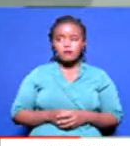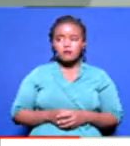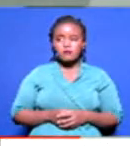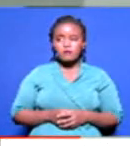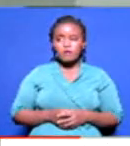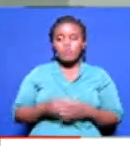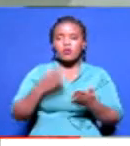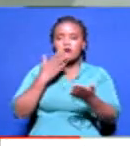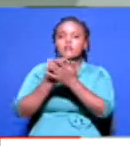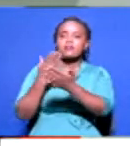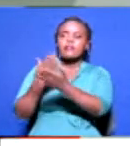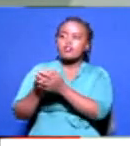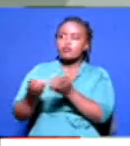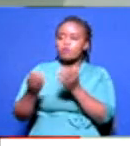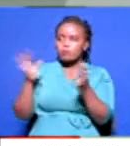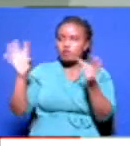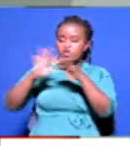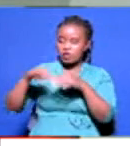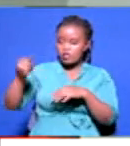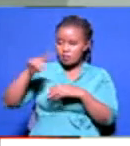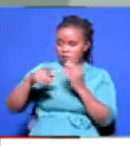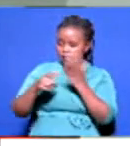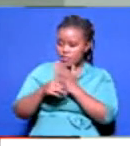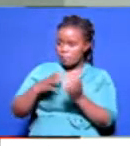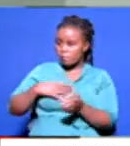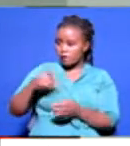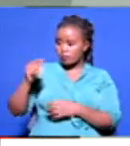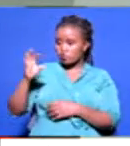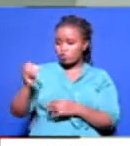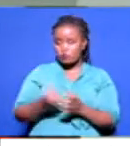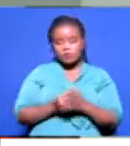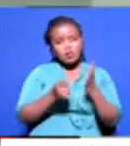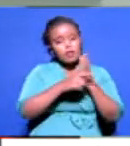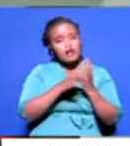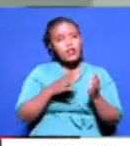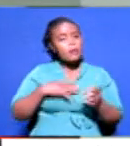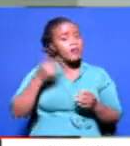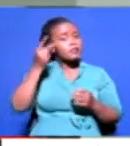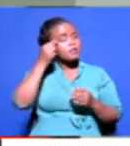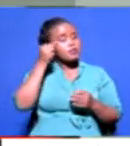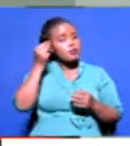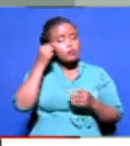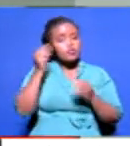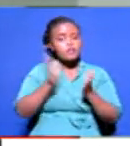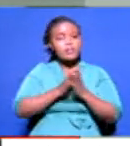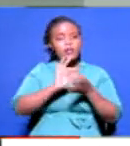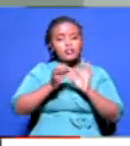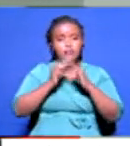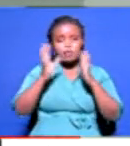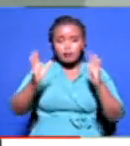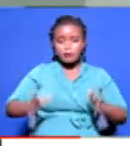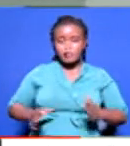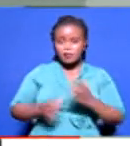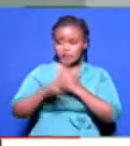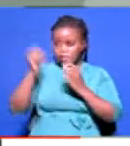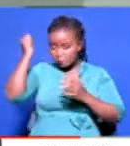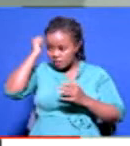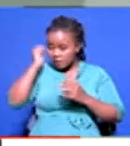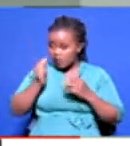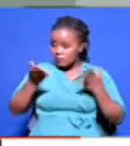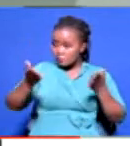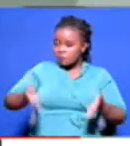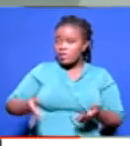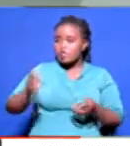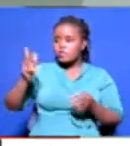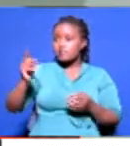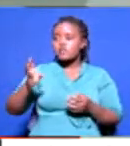Thank you very much for joining us. My name is Tom Boyer. My name is Purity Museo, and Wangeshi is our sign language interpreter tonight at KBC Channel 1 News at